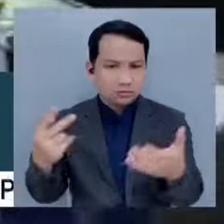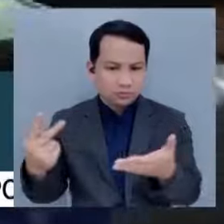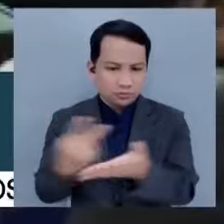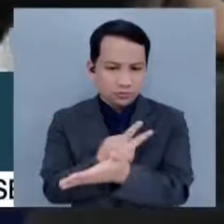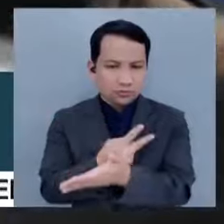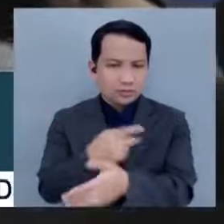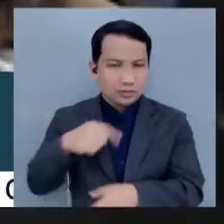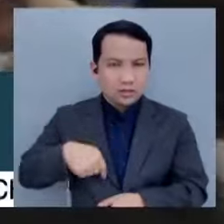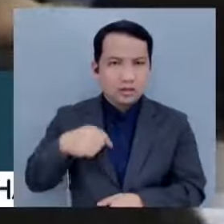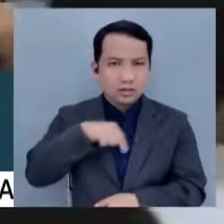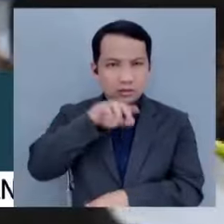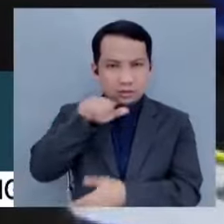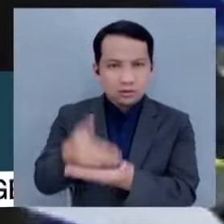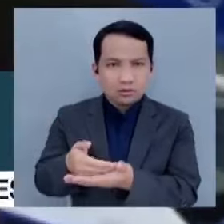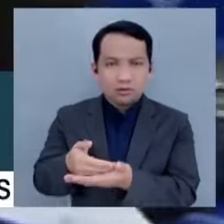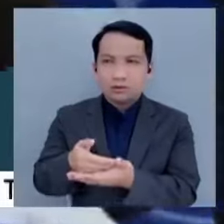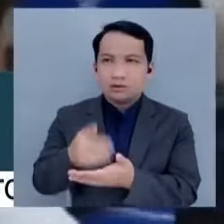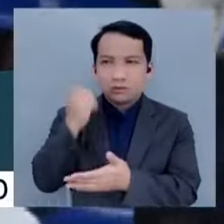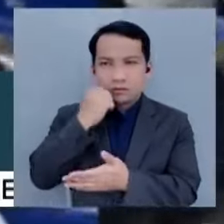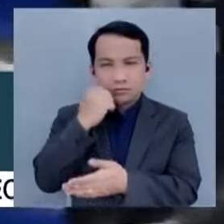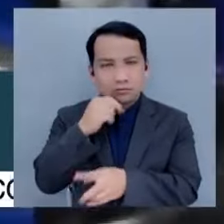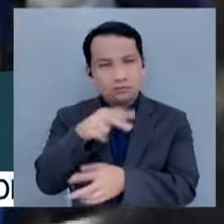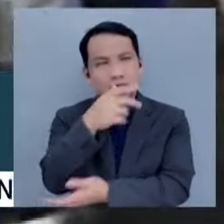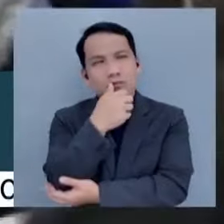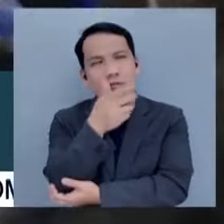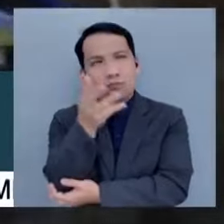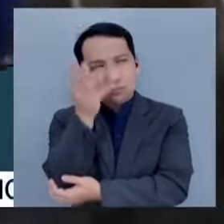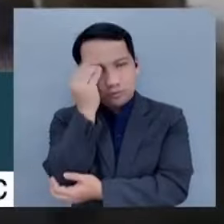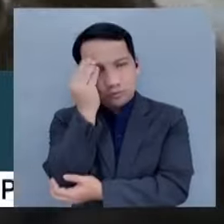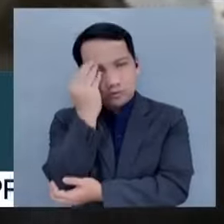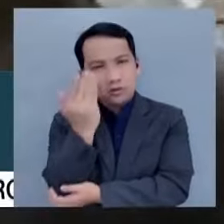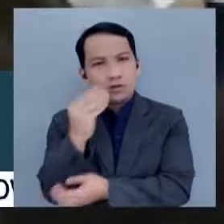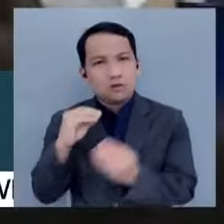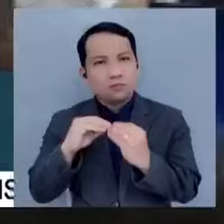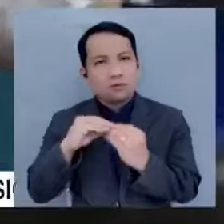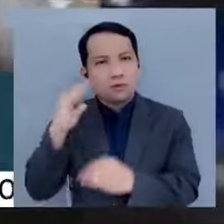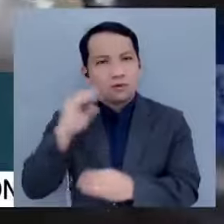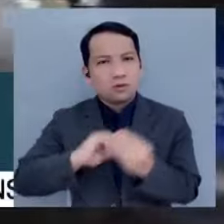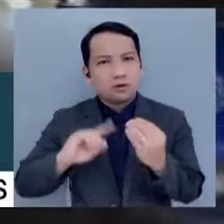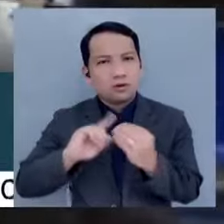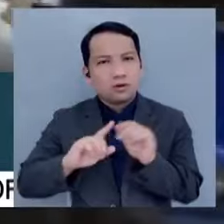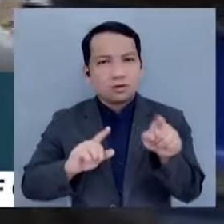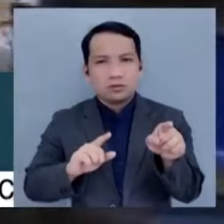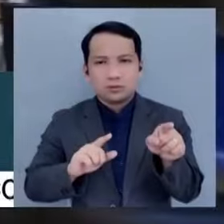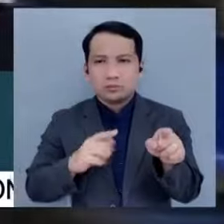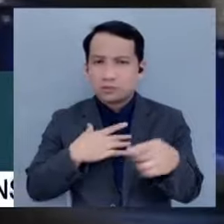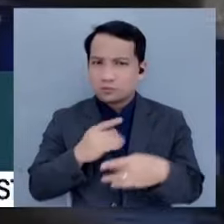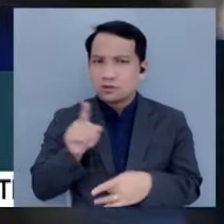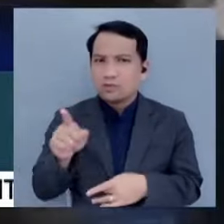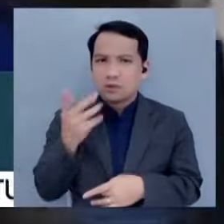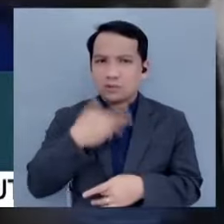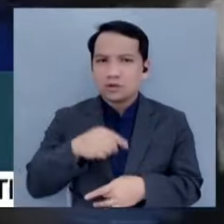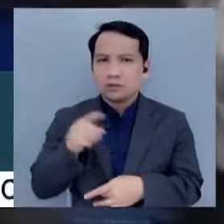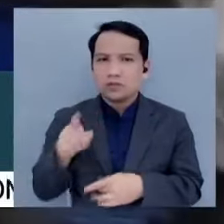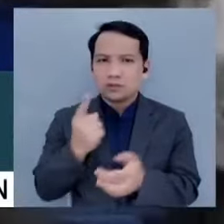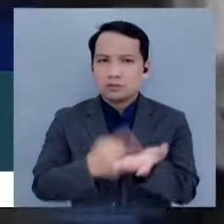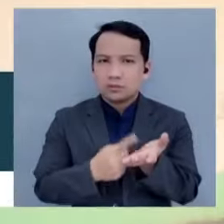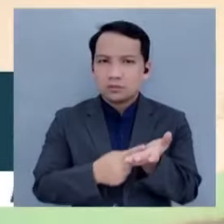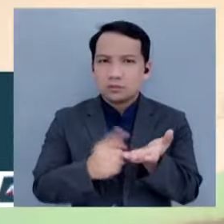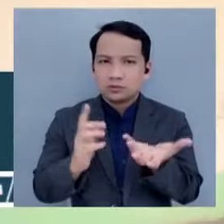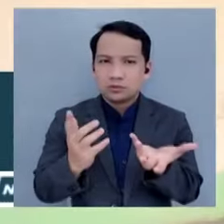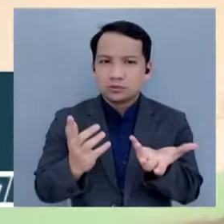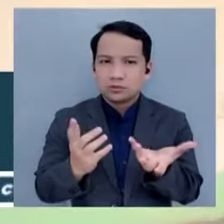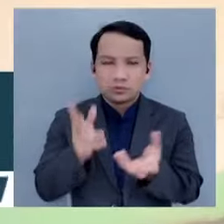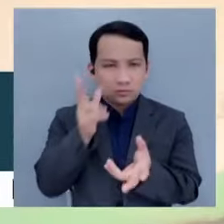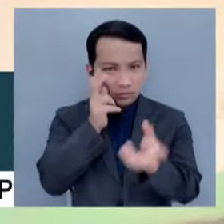I was attending every day. I really want to learn, and I want to learn more. So that's very interesting during the deliberation. I want to hear